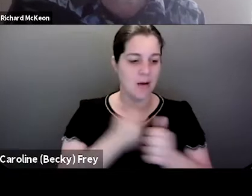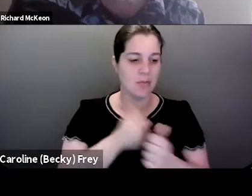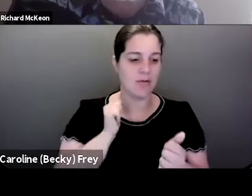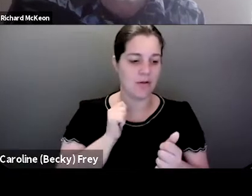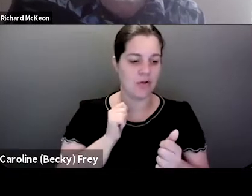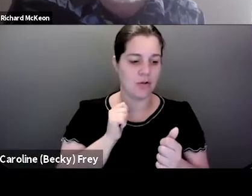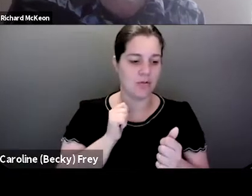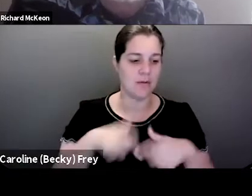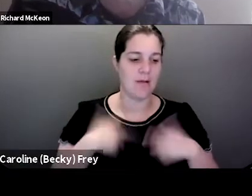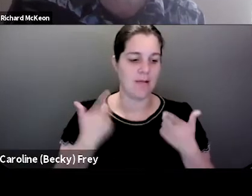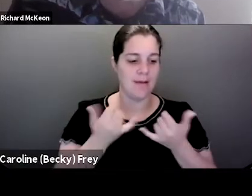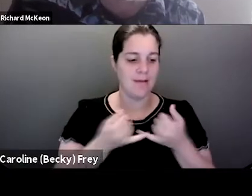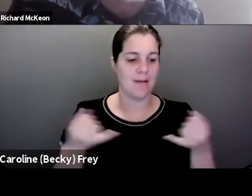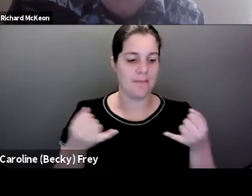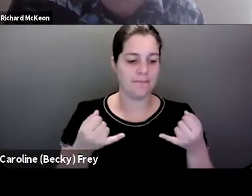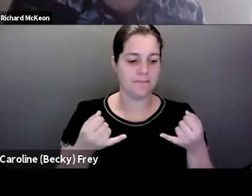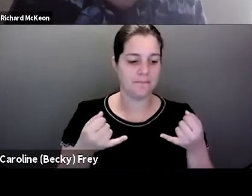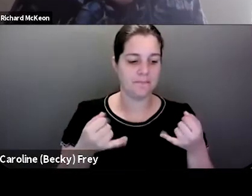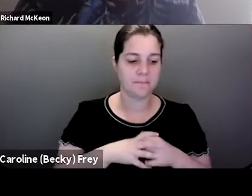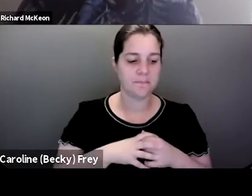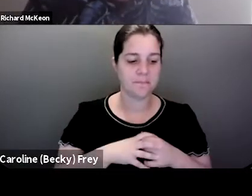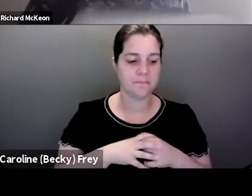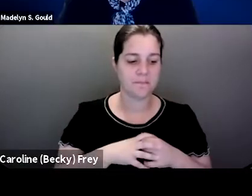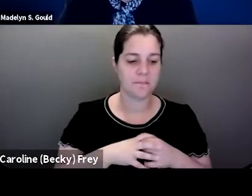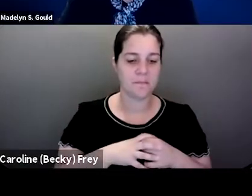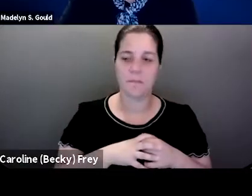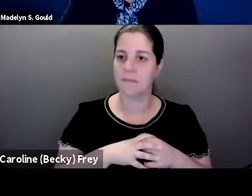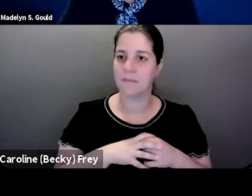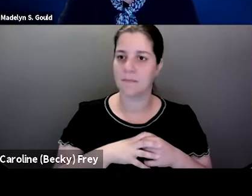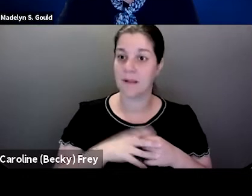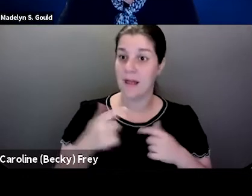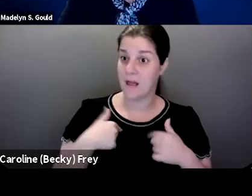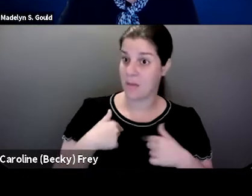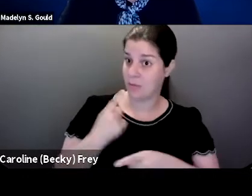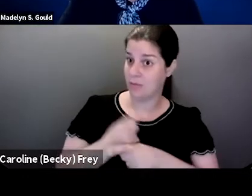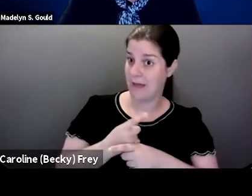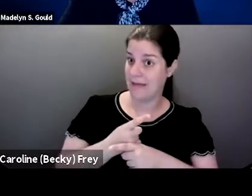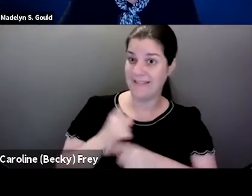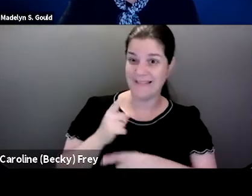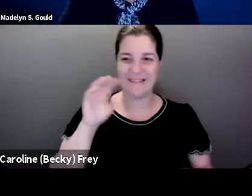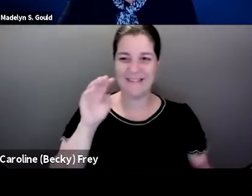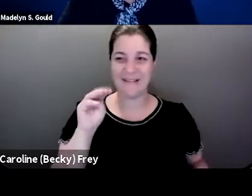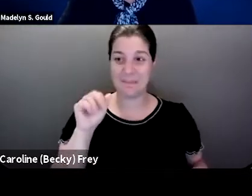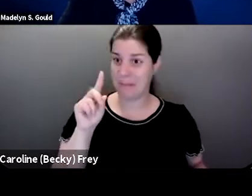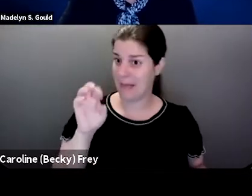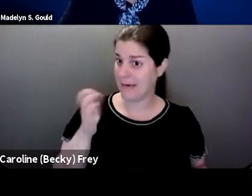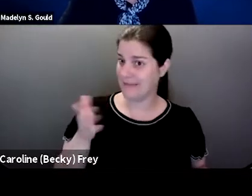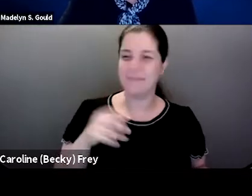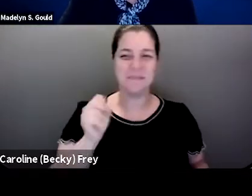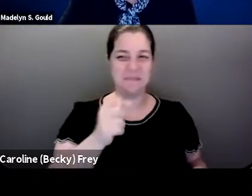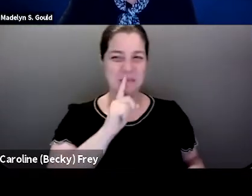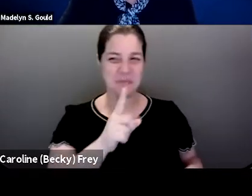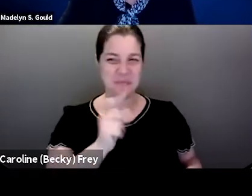So if I'm right about that, Maddie, take it away. Okay, thank you. The first slide, next slide,